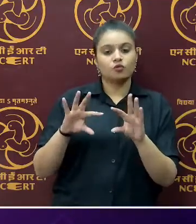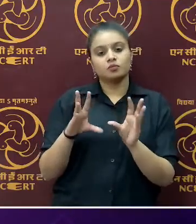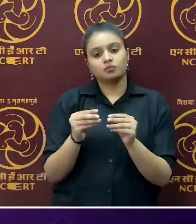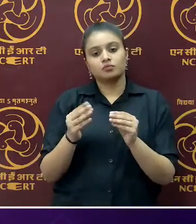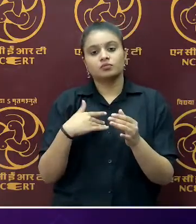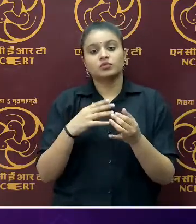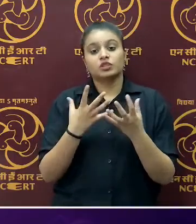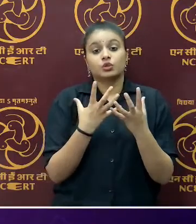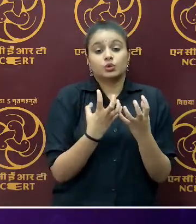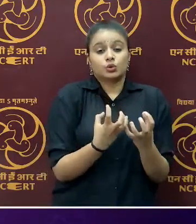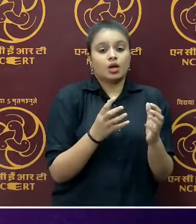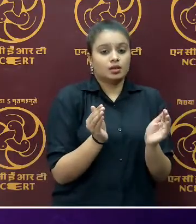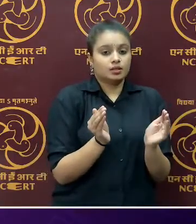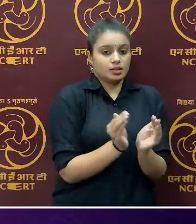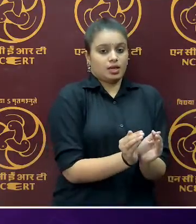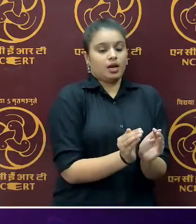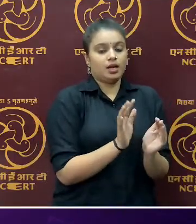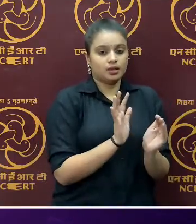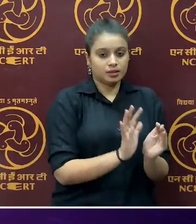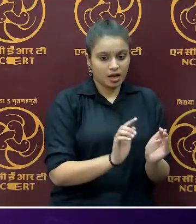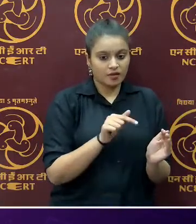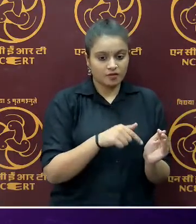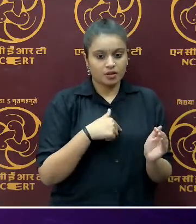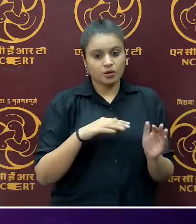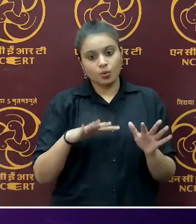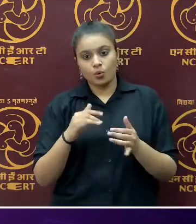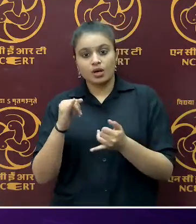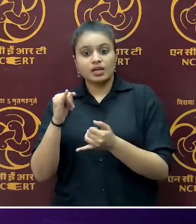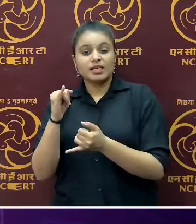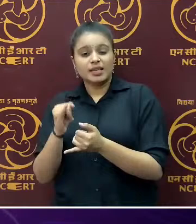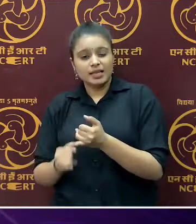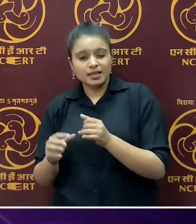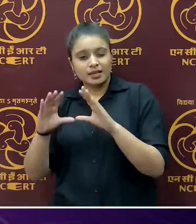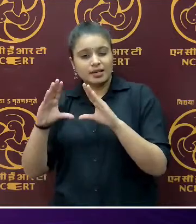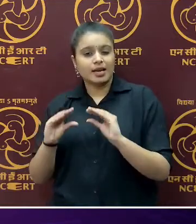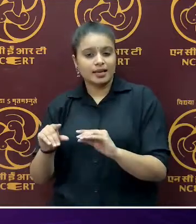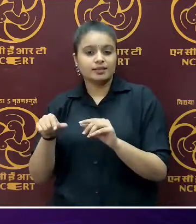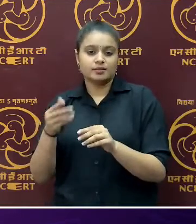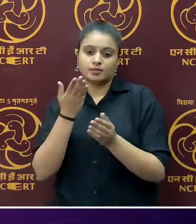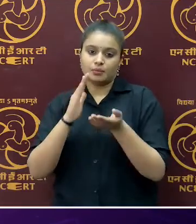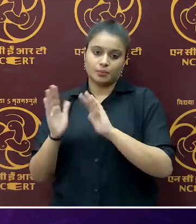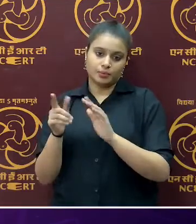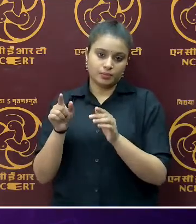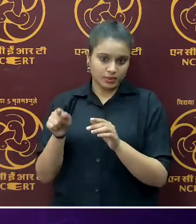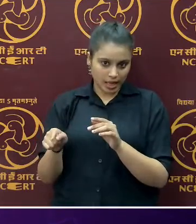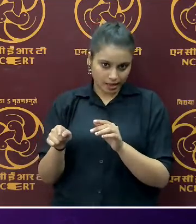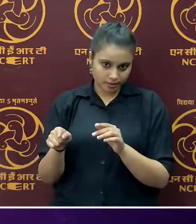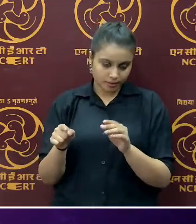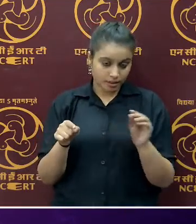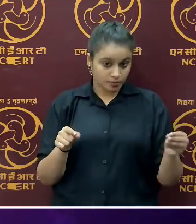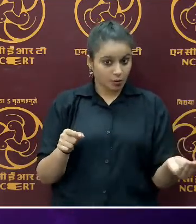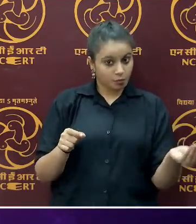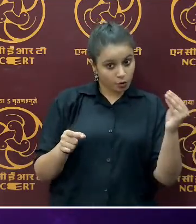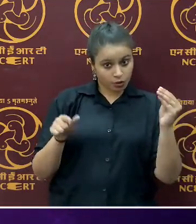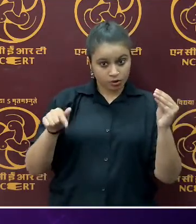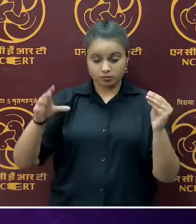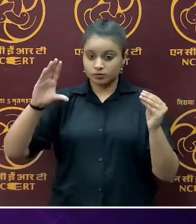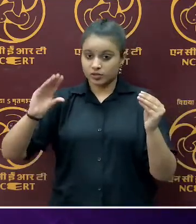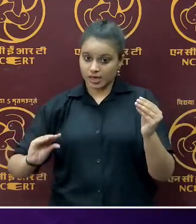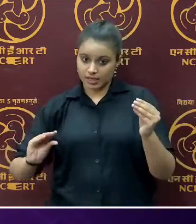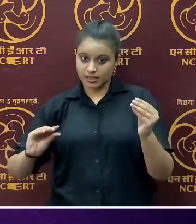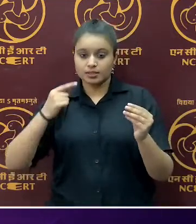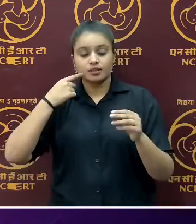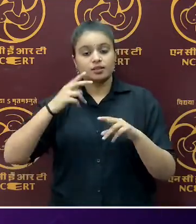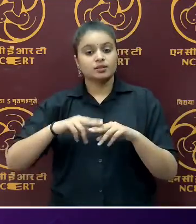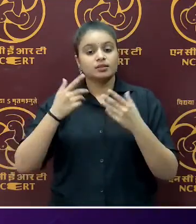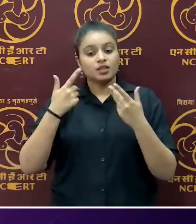of solids, and it is least in case of gases. Right? So least forces,